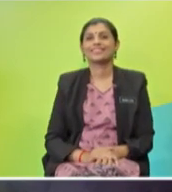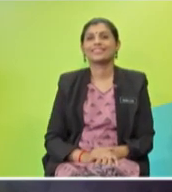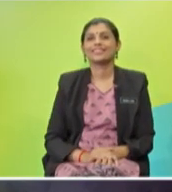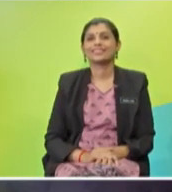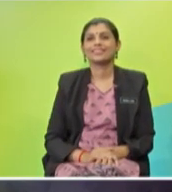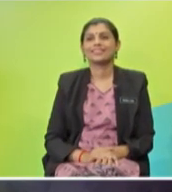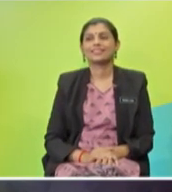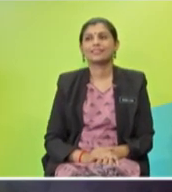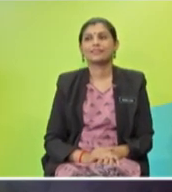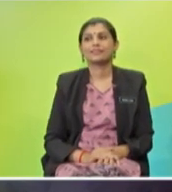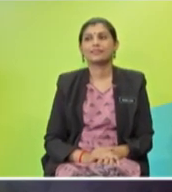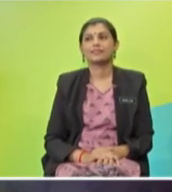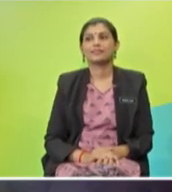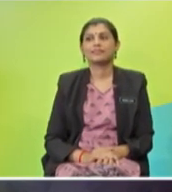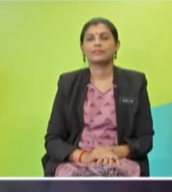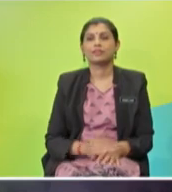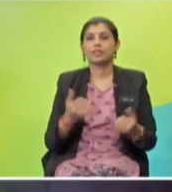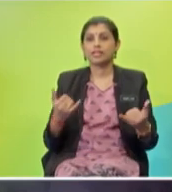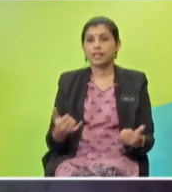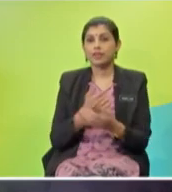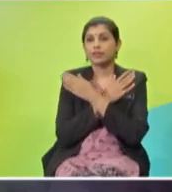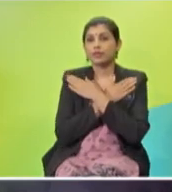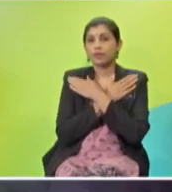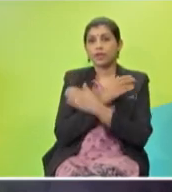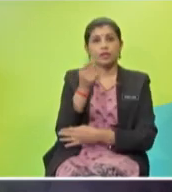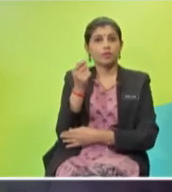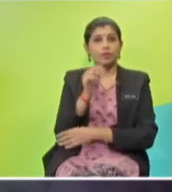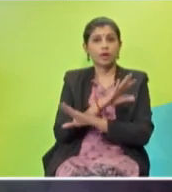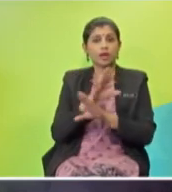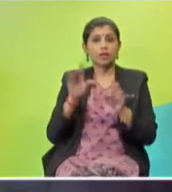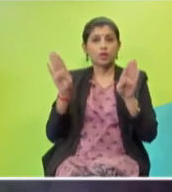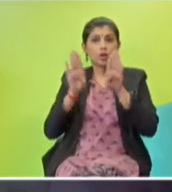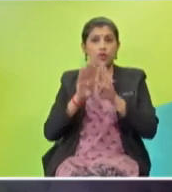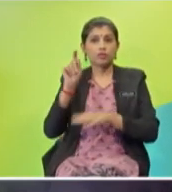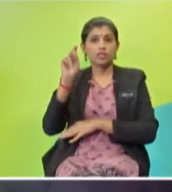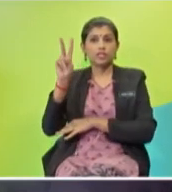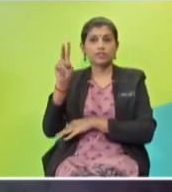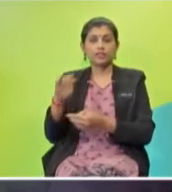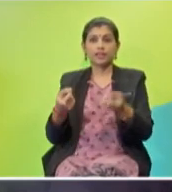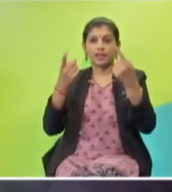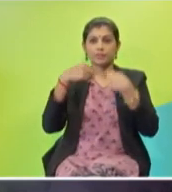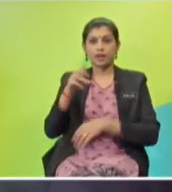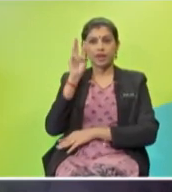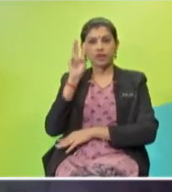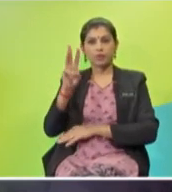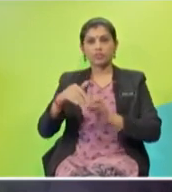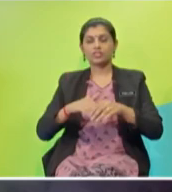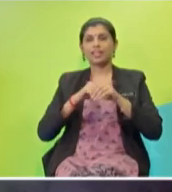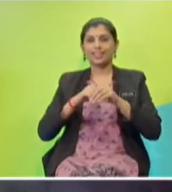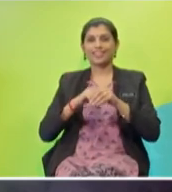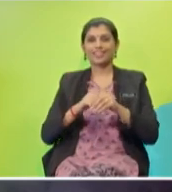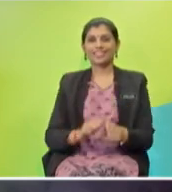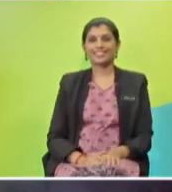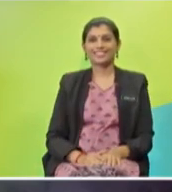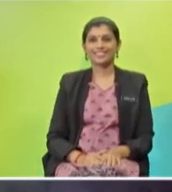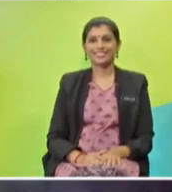Okay. So wait for the next activity. All right. So for those watching at home, don't go anywhere. We'll be right back here with teacher Azrina for Bahasa Inggeris. Let's dress